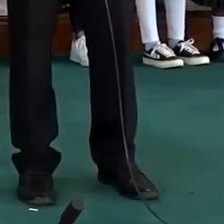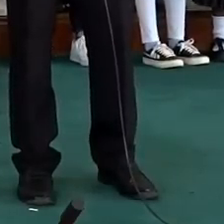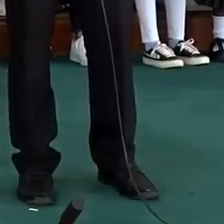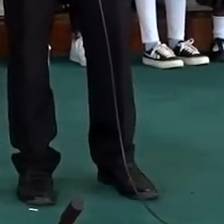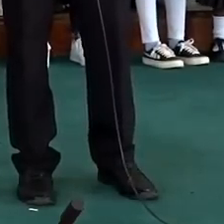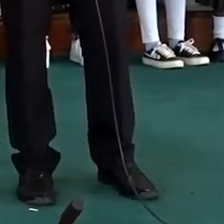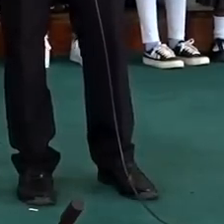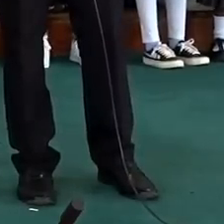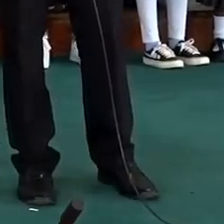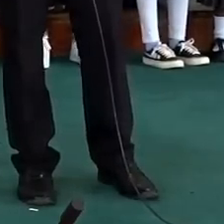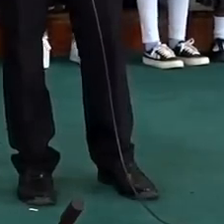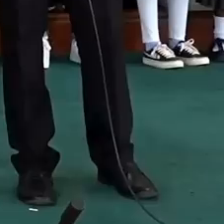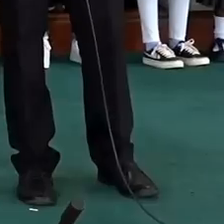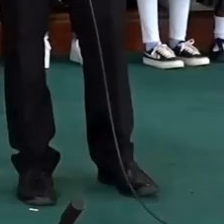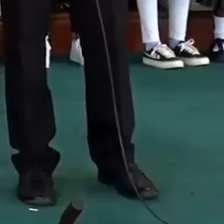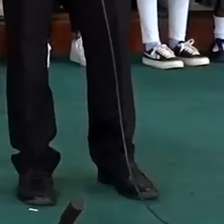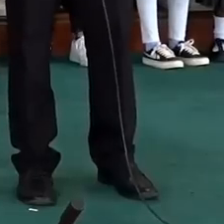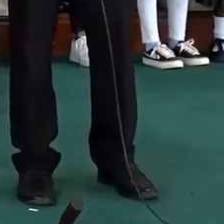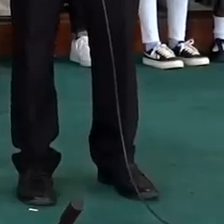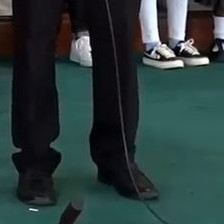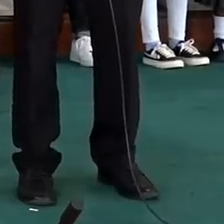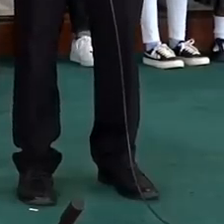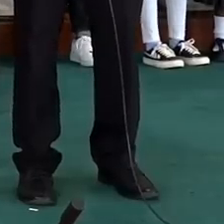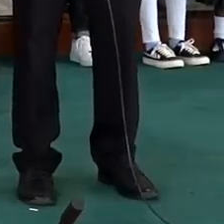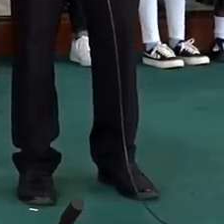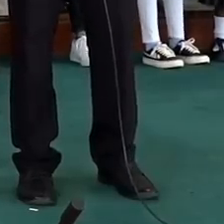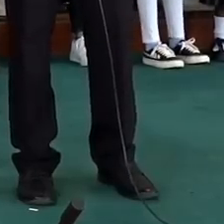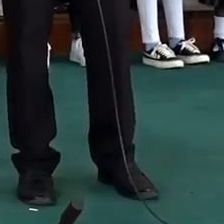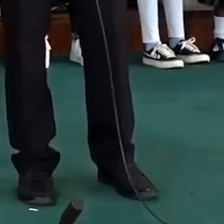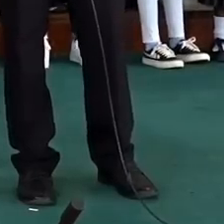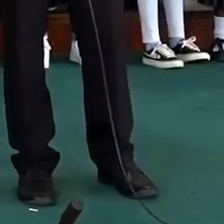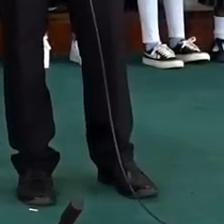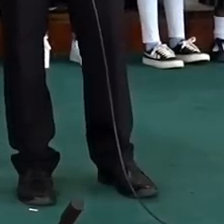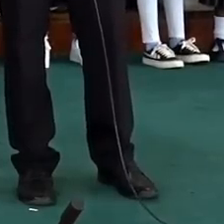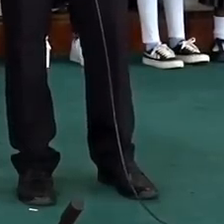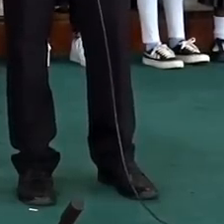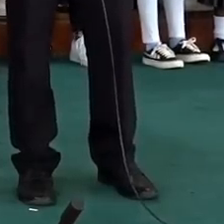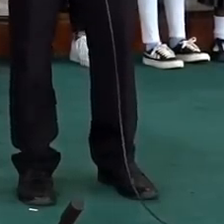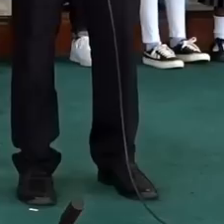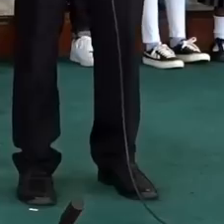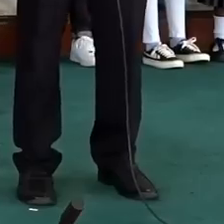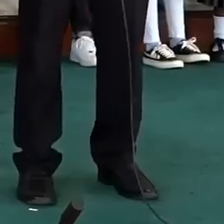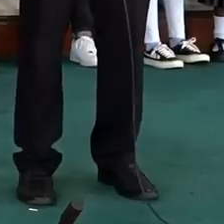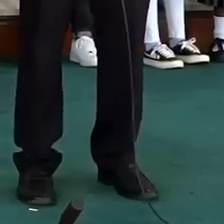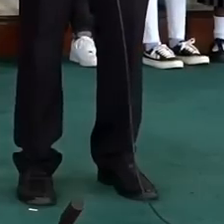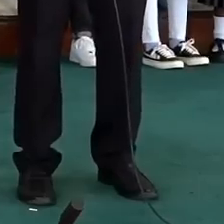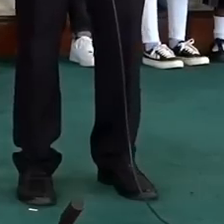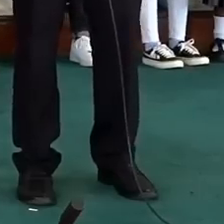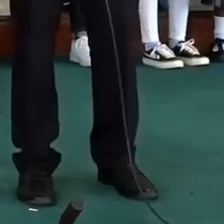time ago, but you slip away. You want to reconnect to Jesus. This is your